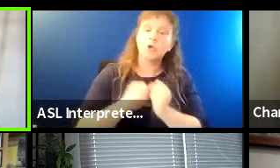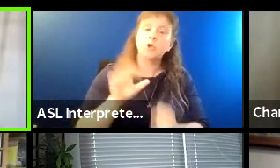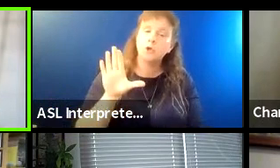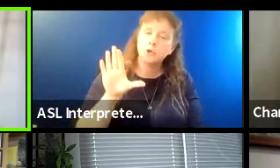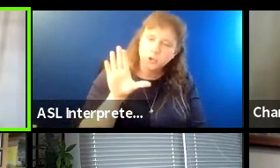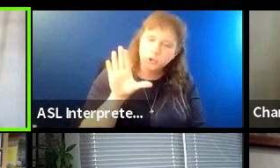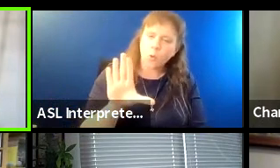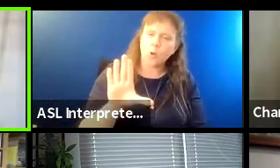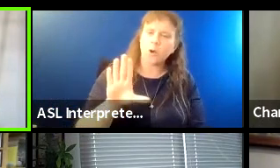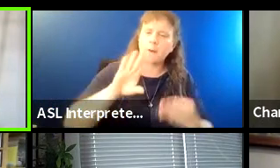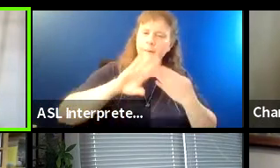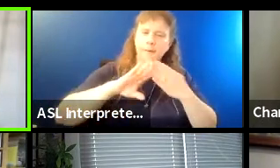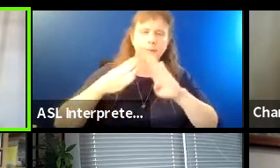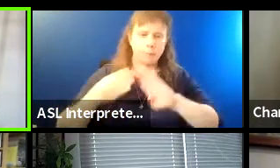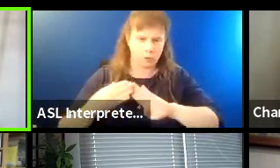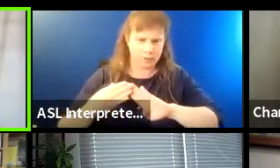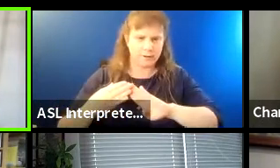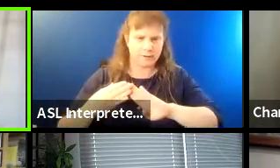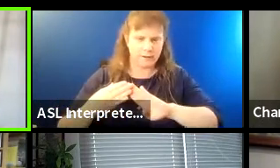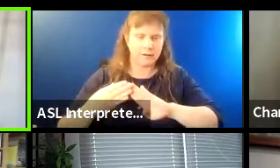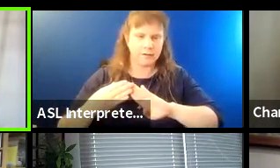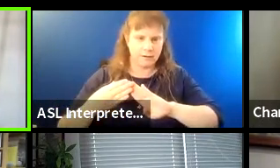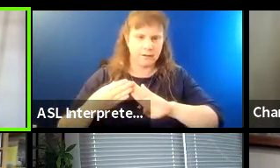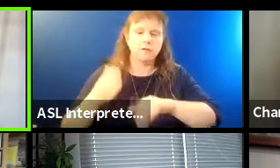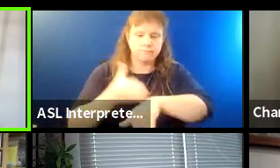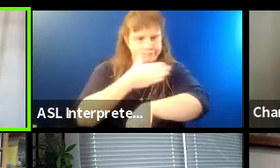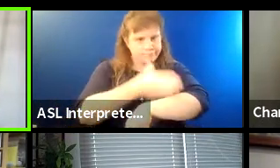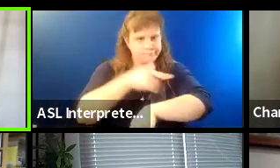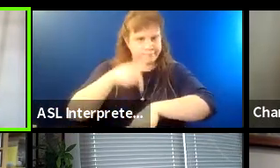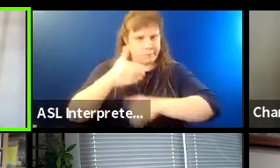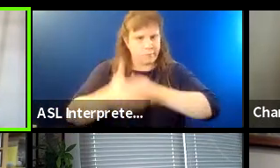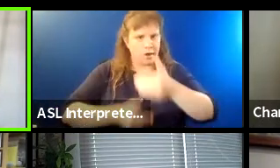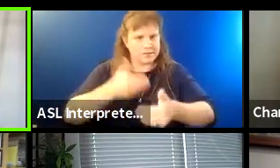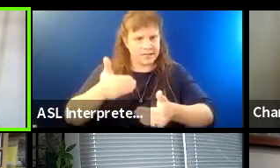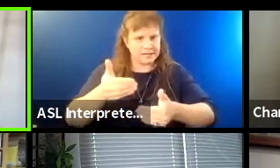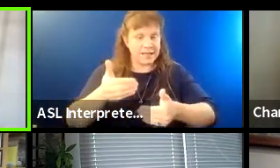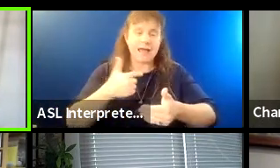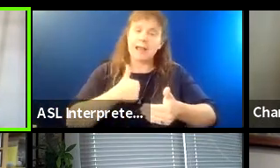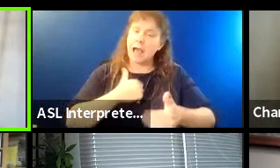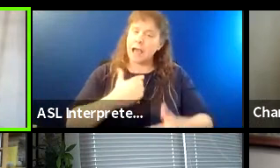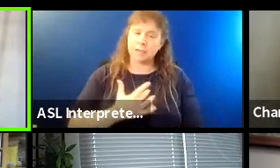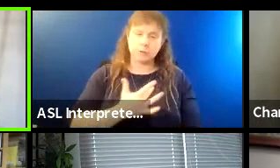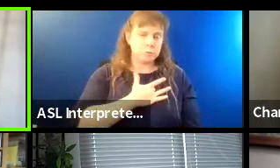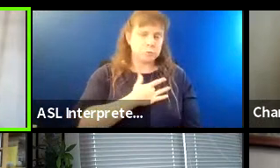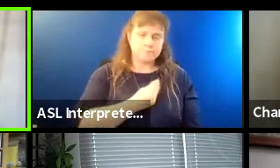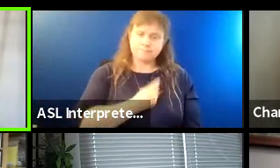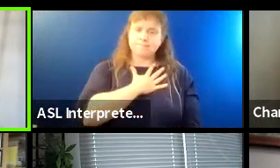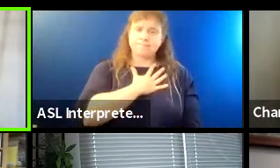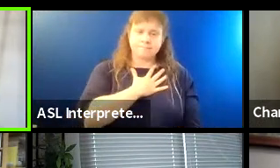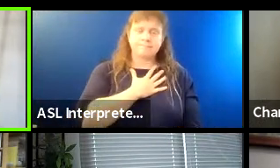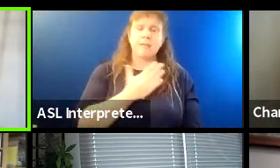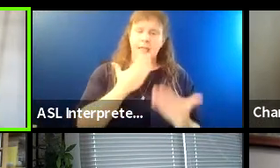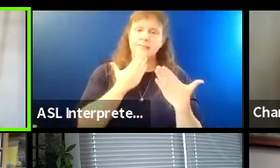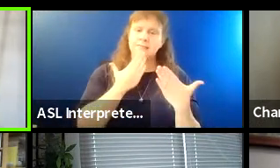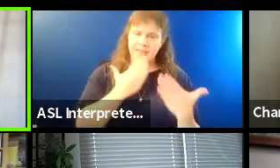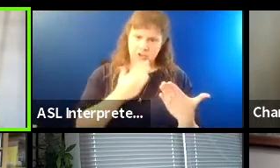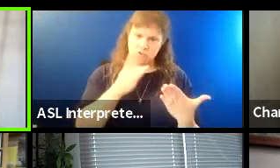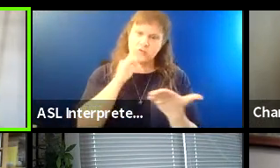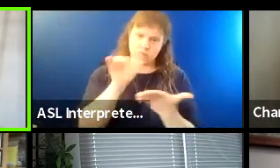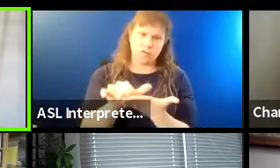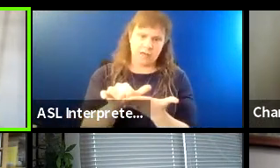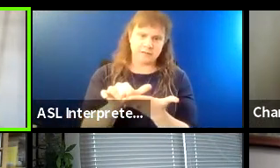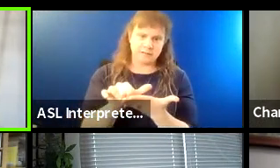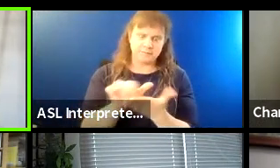communities. And that is something that I'm incredibly grateful to you all for, and for